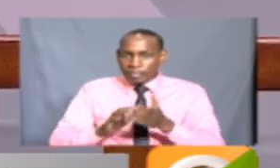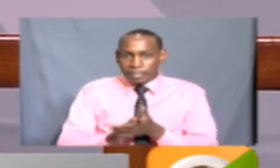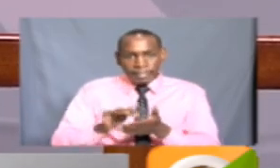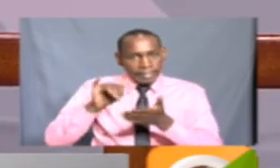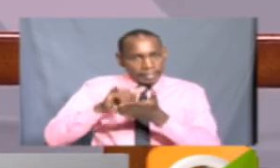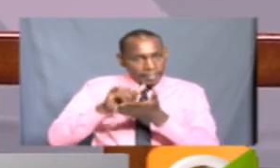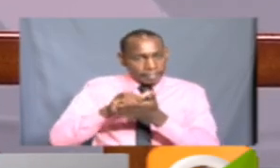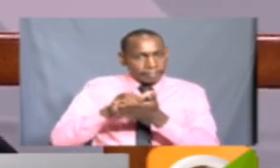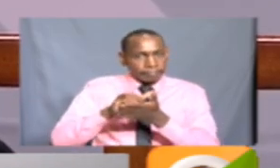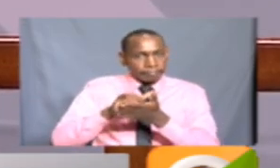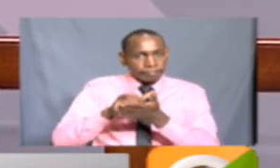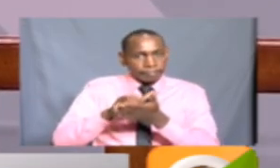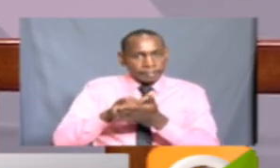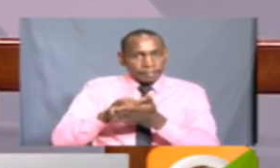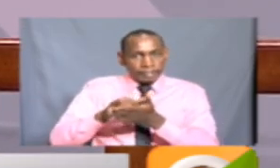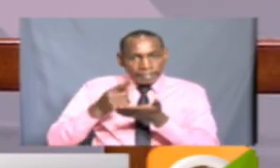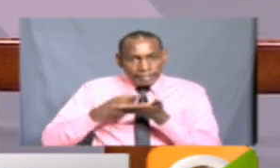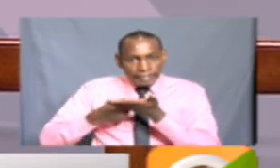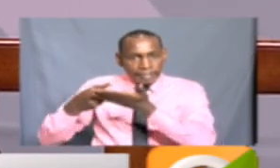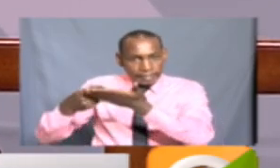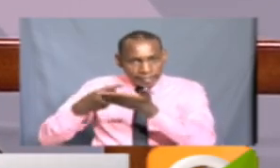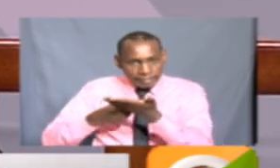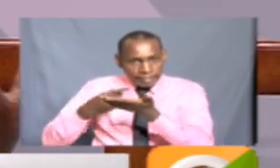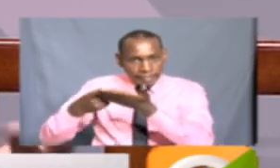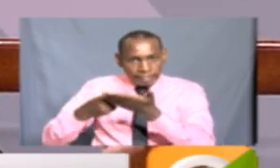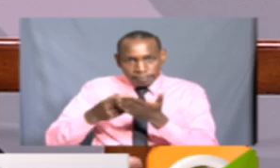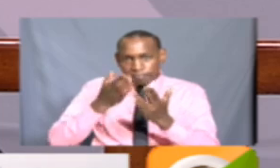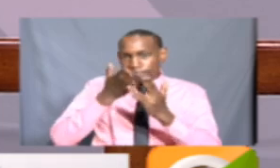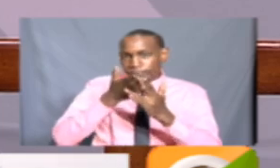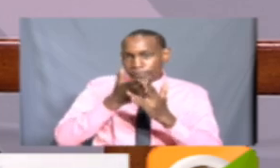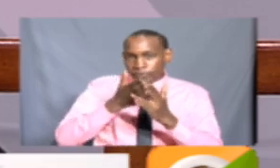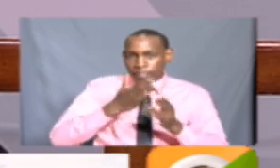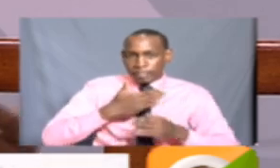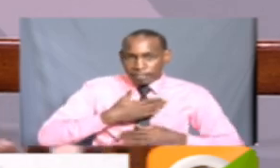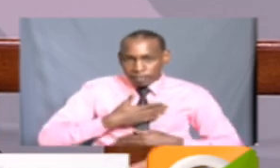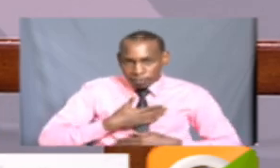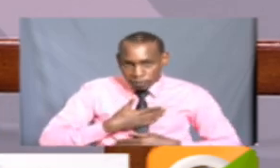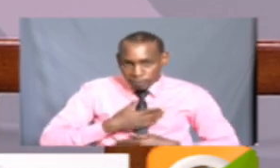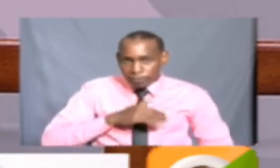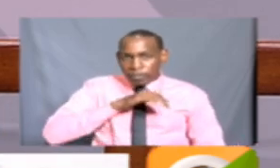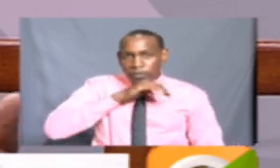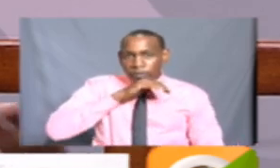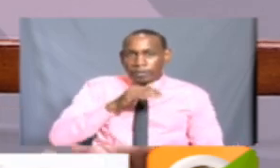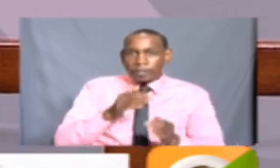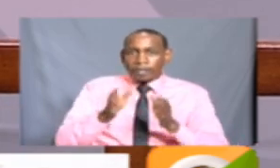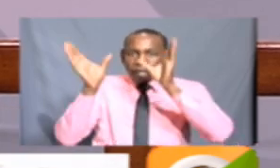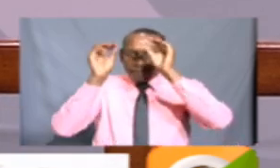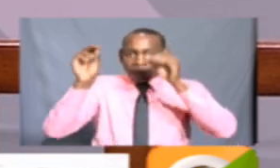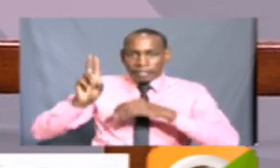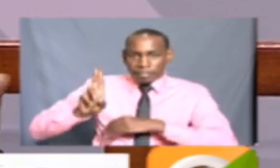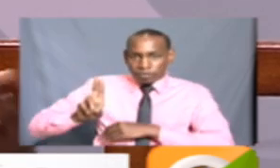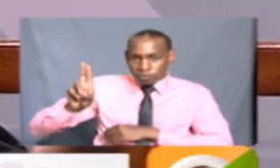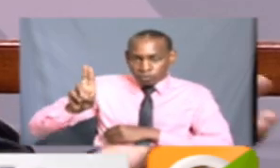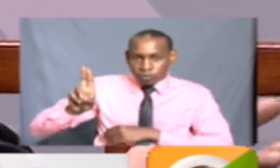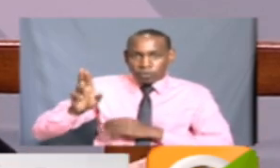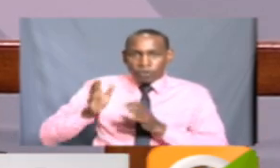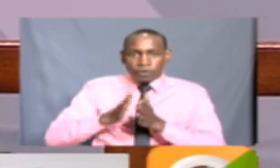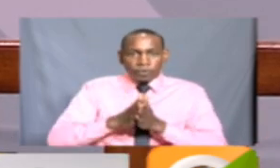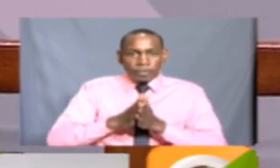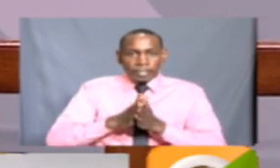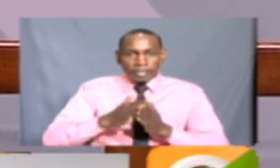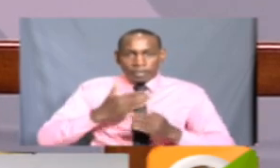that it was negotiated between Honorable Odinga, President Kenyatta, and